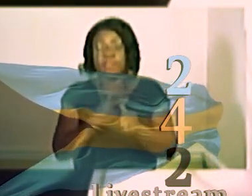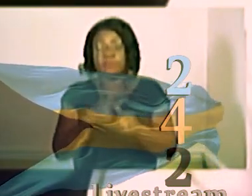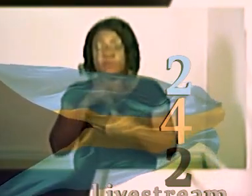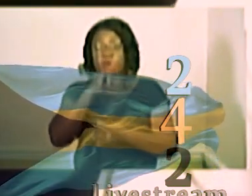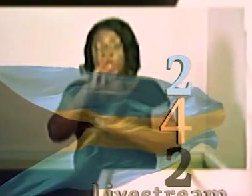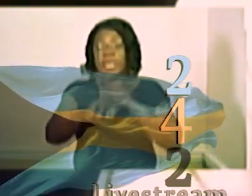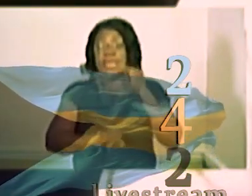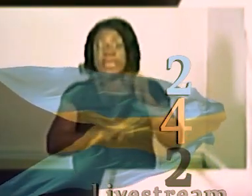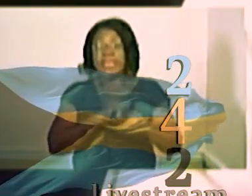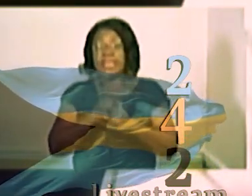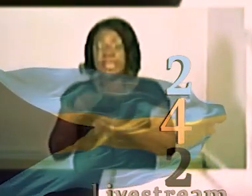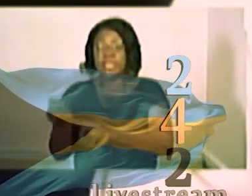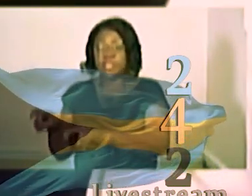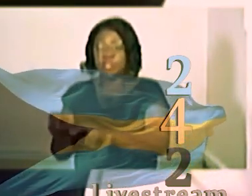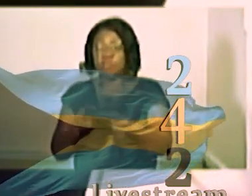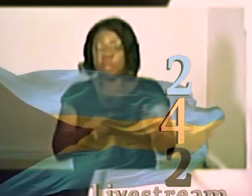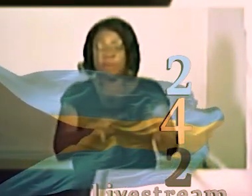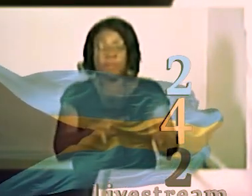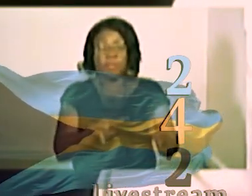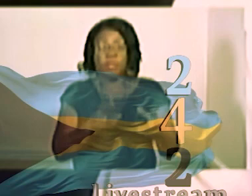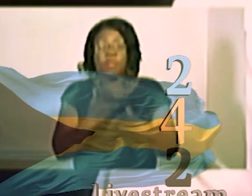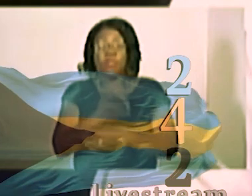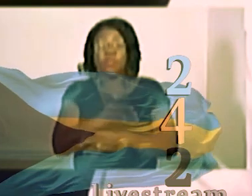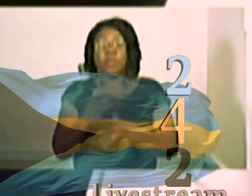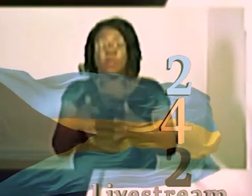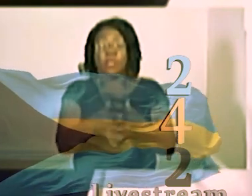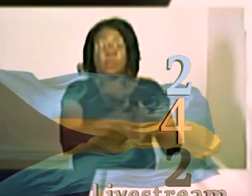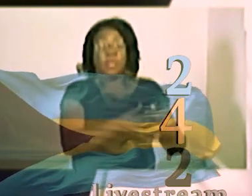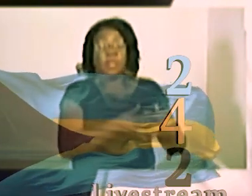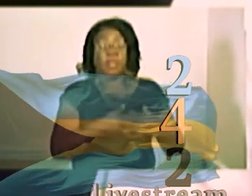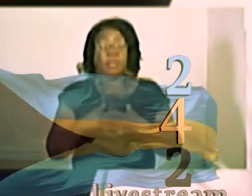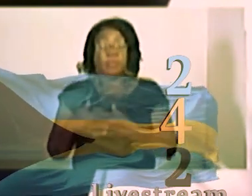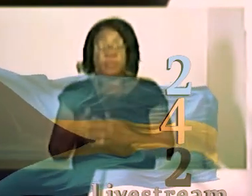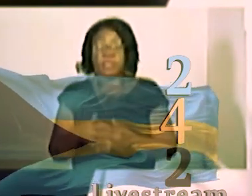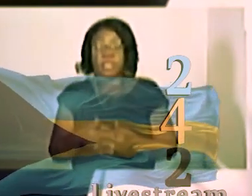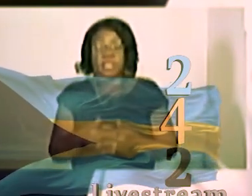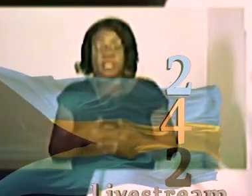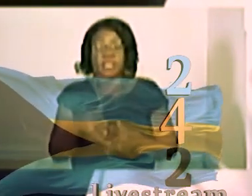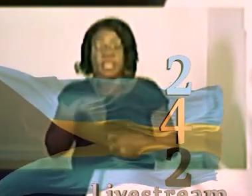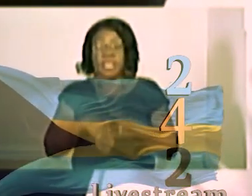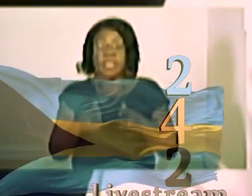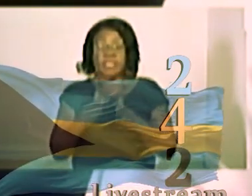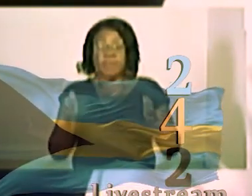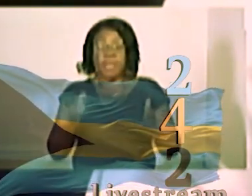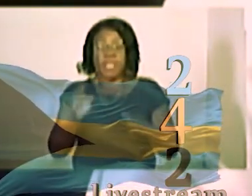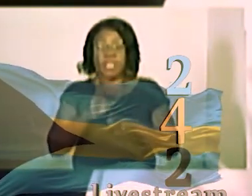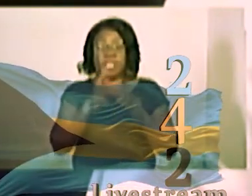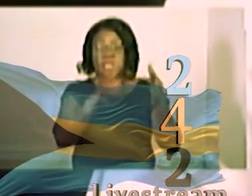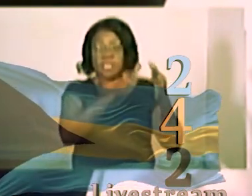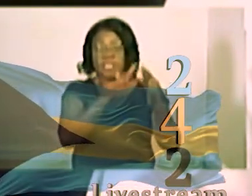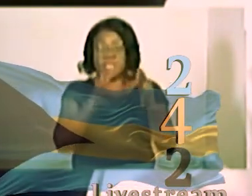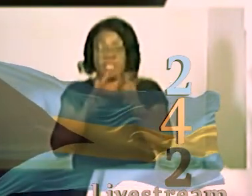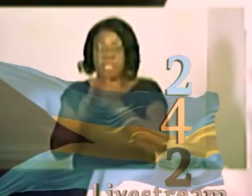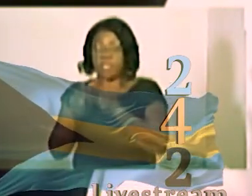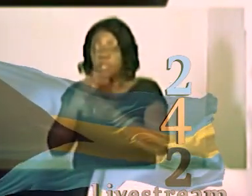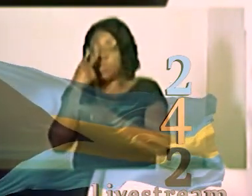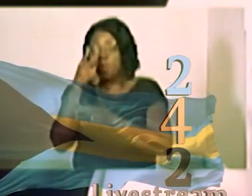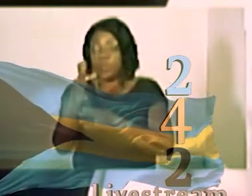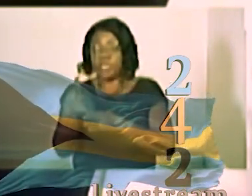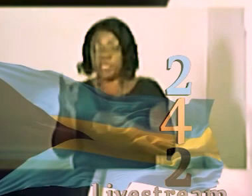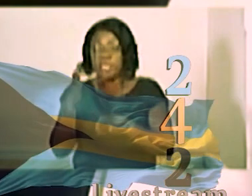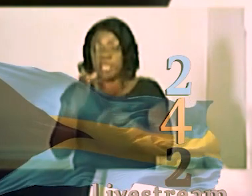travel, throughout the United States, particularly in some major cities and states across the states, we see